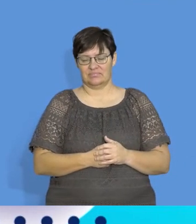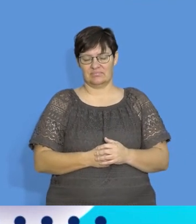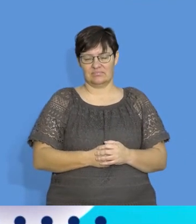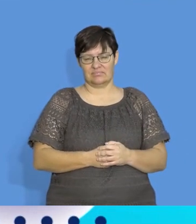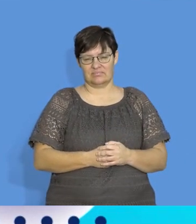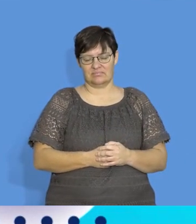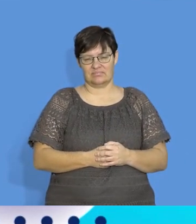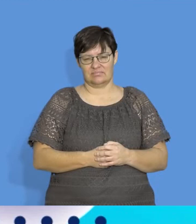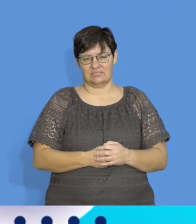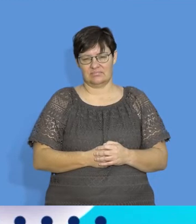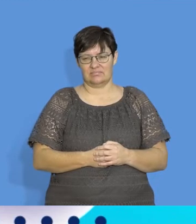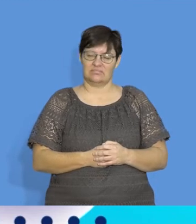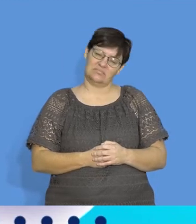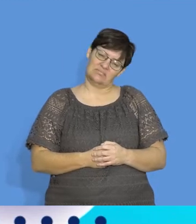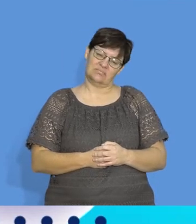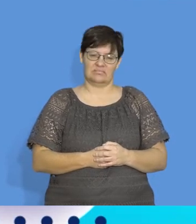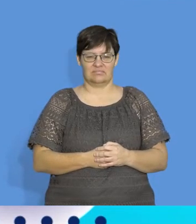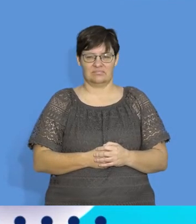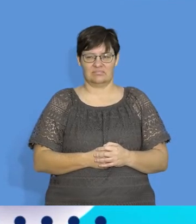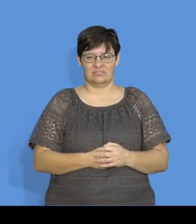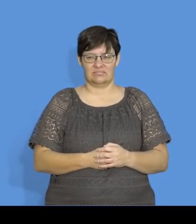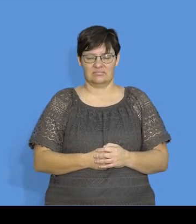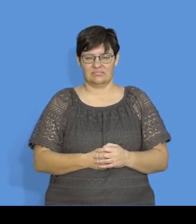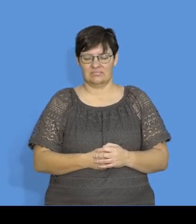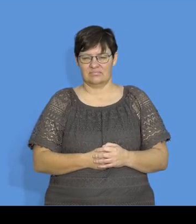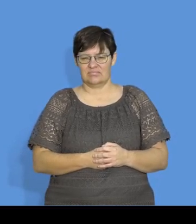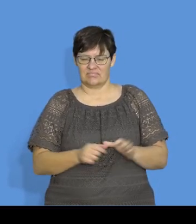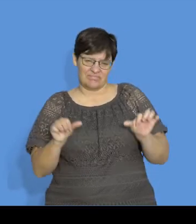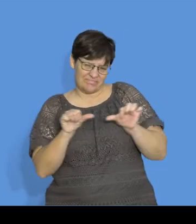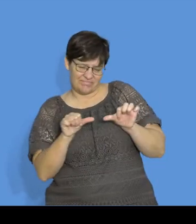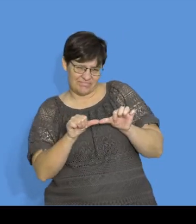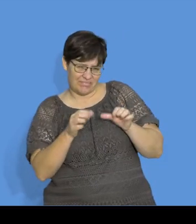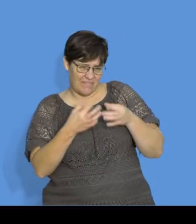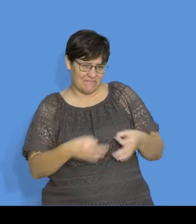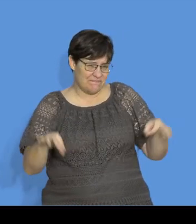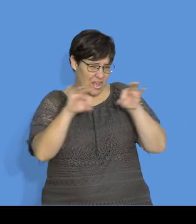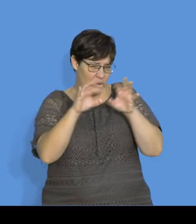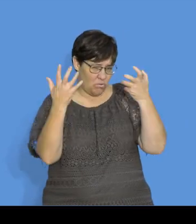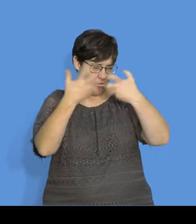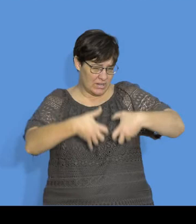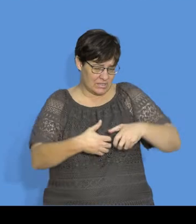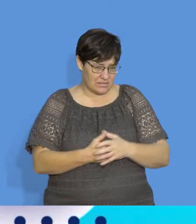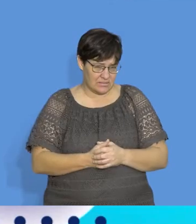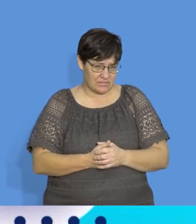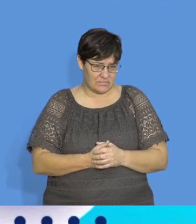By looking at this, okay, so can you estimate the value of correlation?